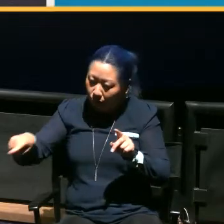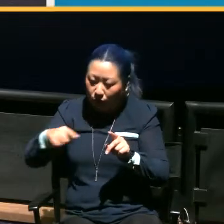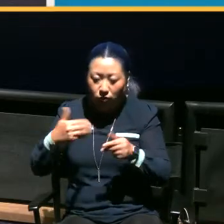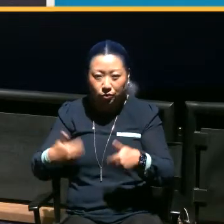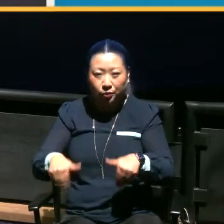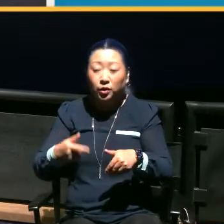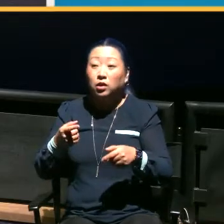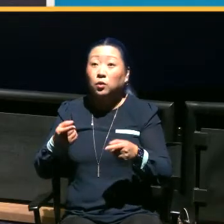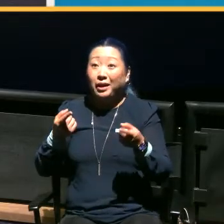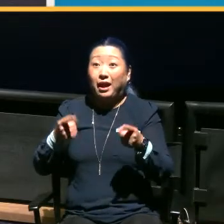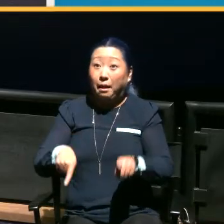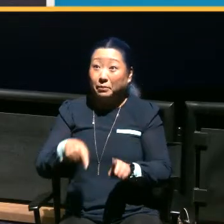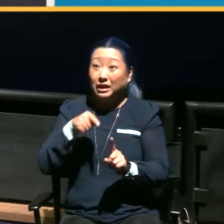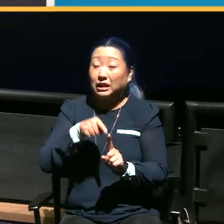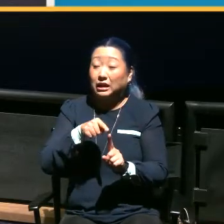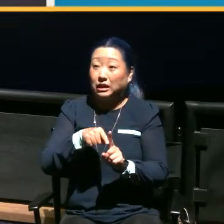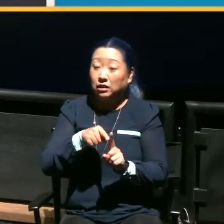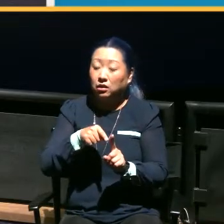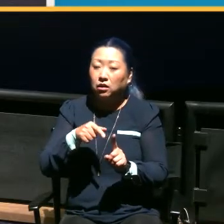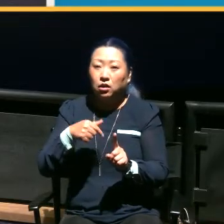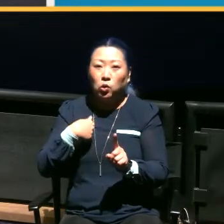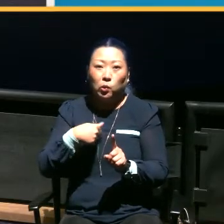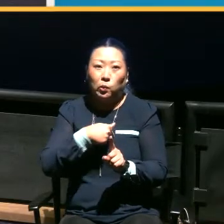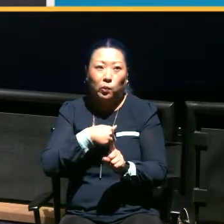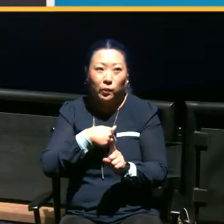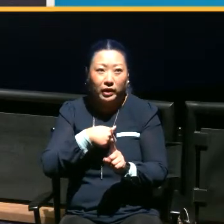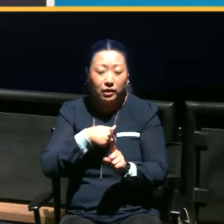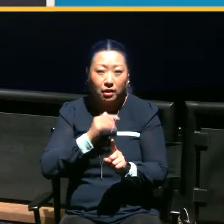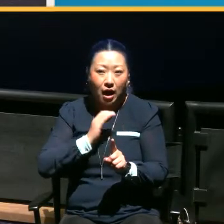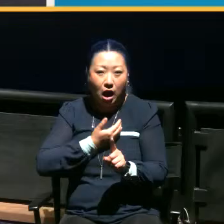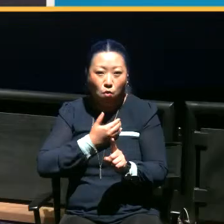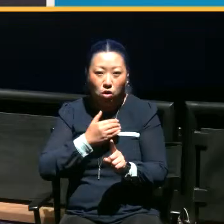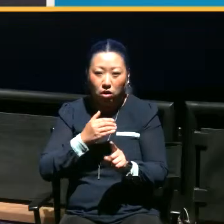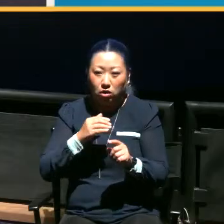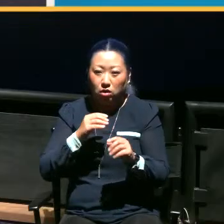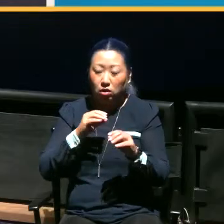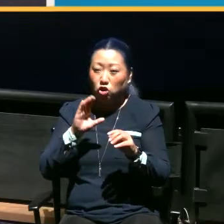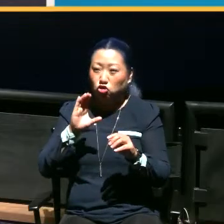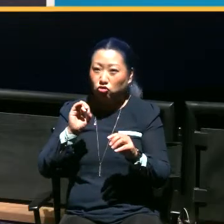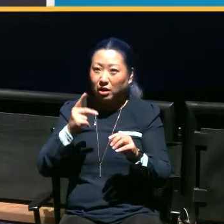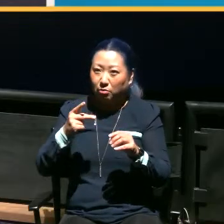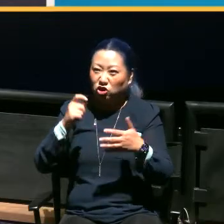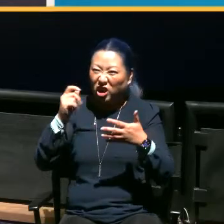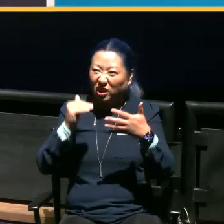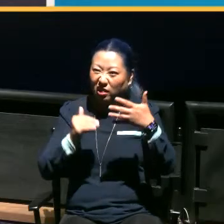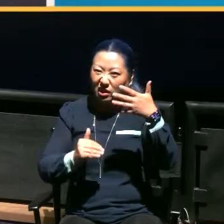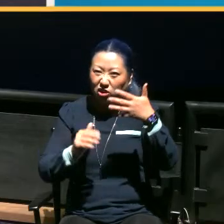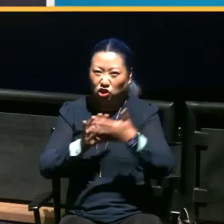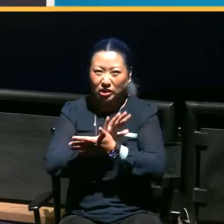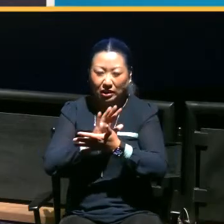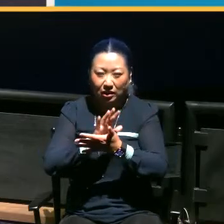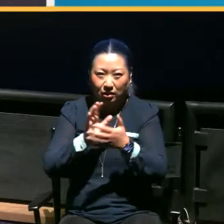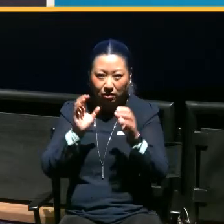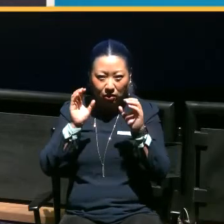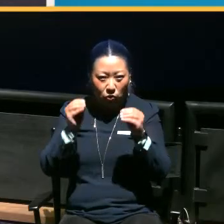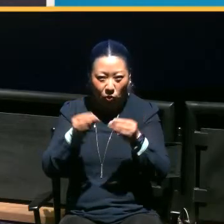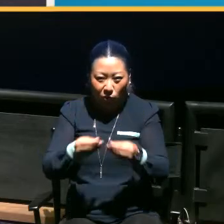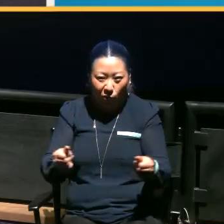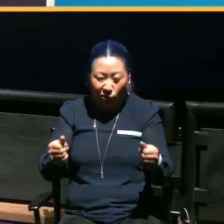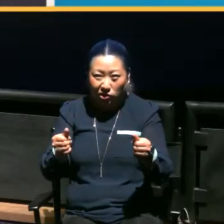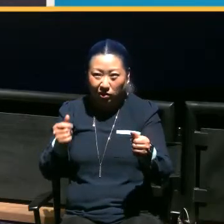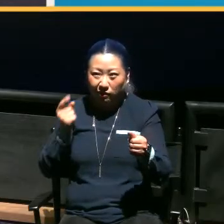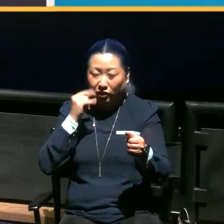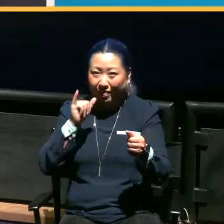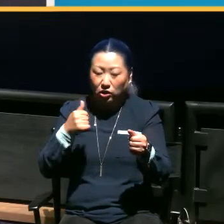this happened, we did not have anything on our crib sheet to fix this problem, and they sprang into action. A guy named Jim